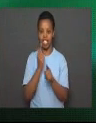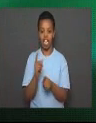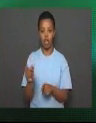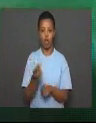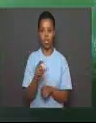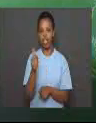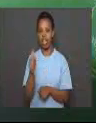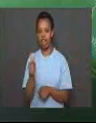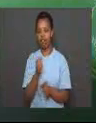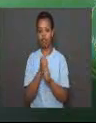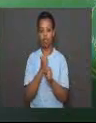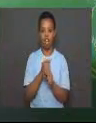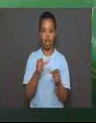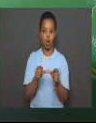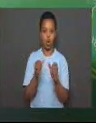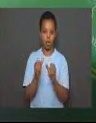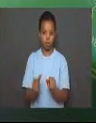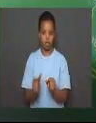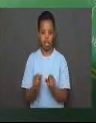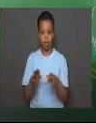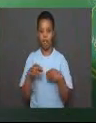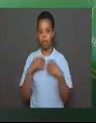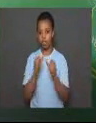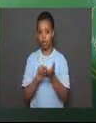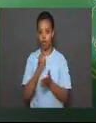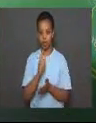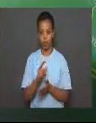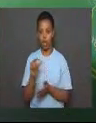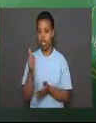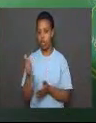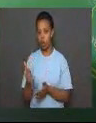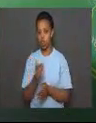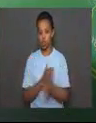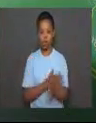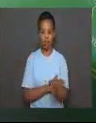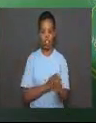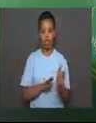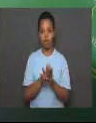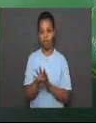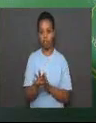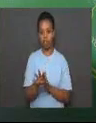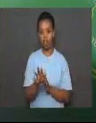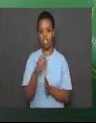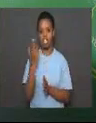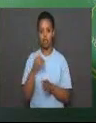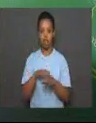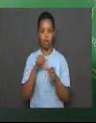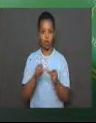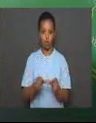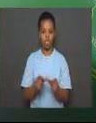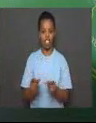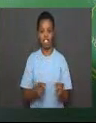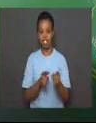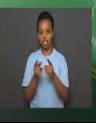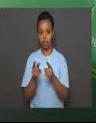purposes. Some examples of ways modified bacteria are used are